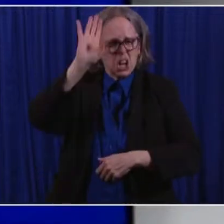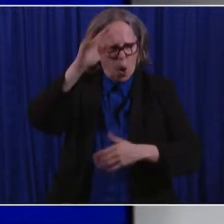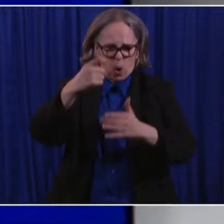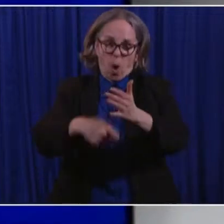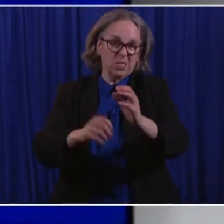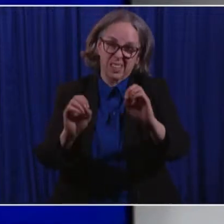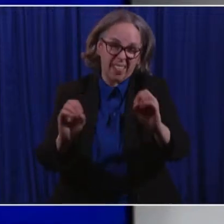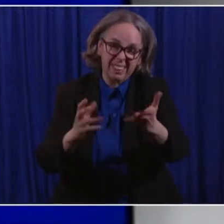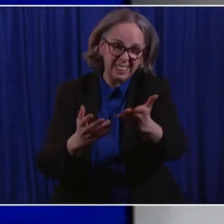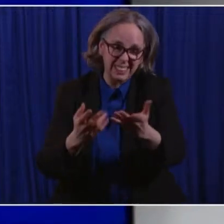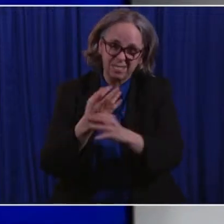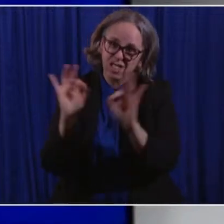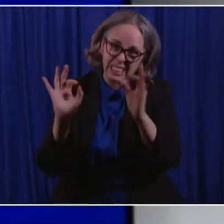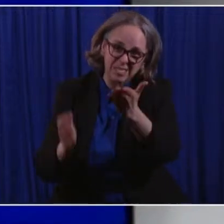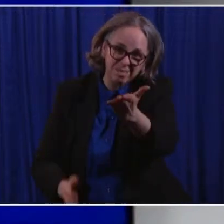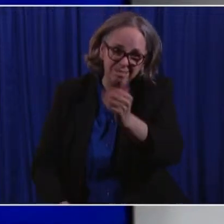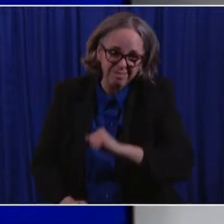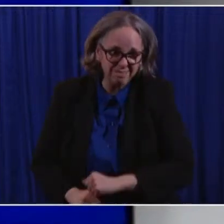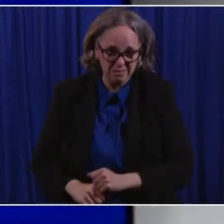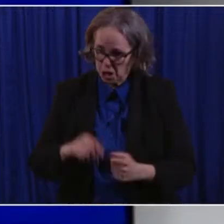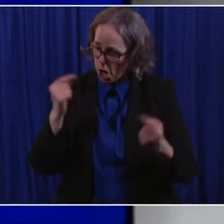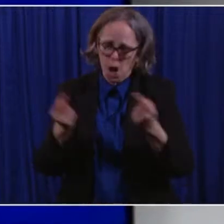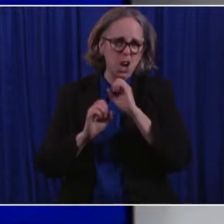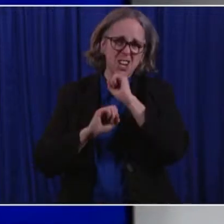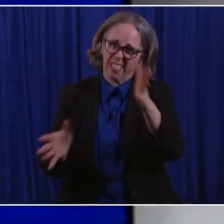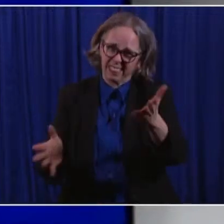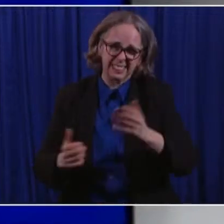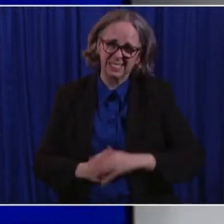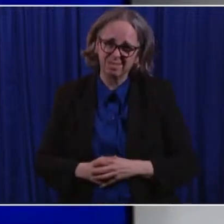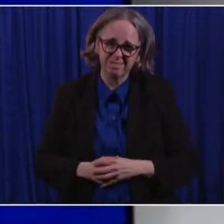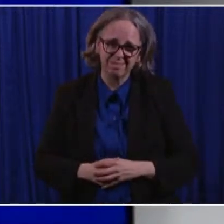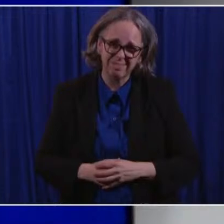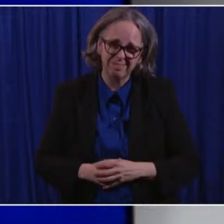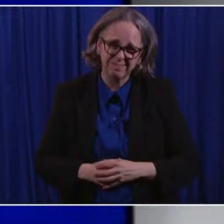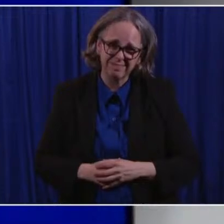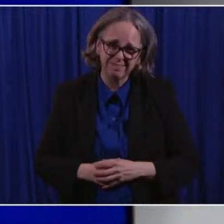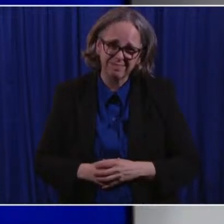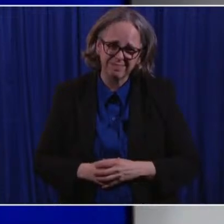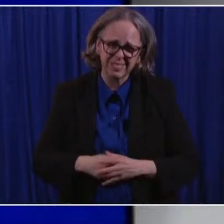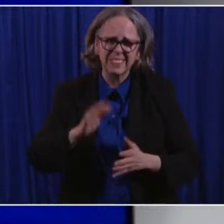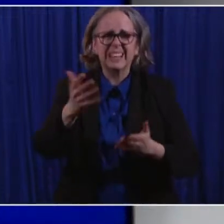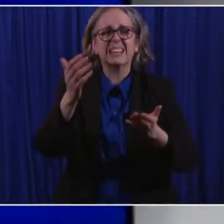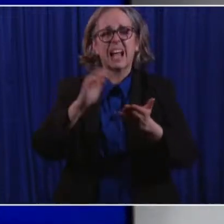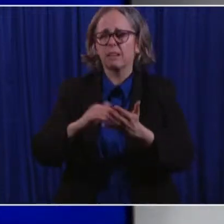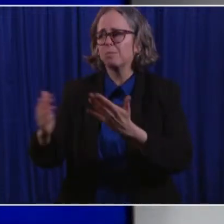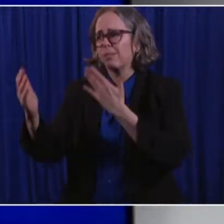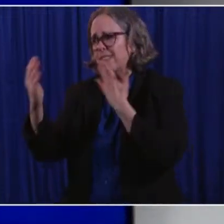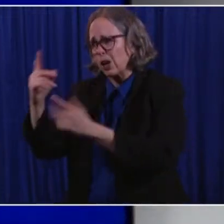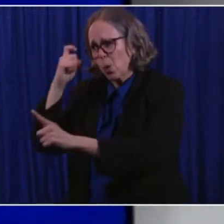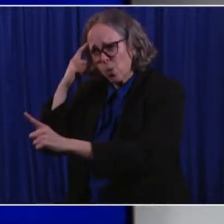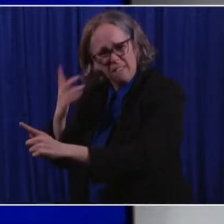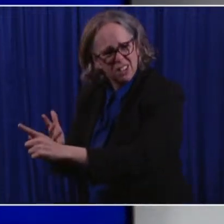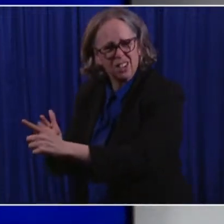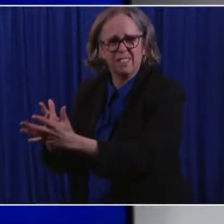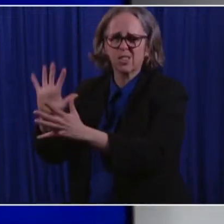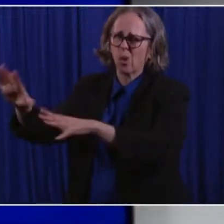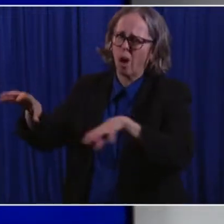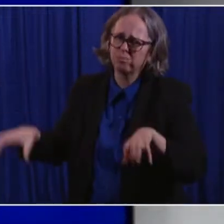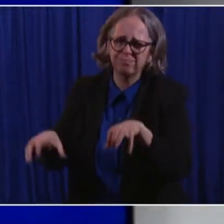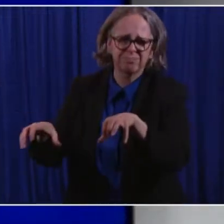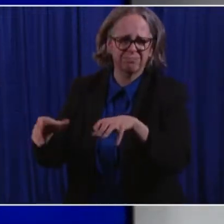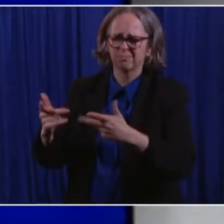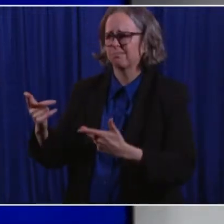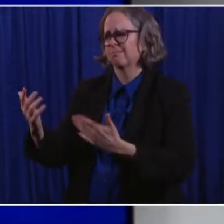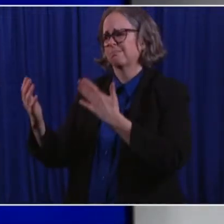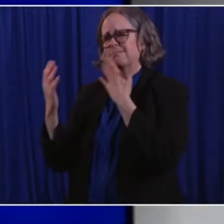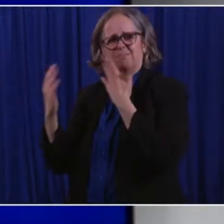hurt. Depend on the vaccine, and it's free. So again, Governor, thank you for having me. It's truly a pleasure and an honor to be able to do that